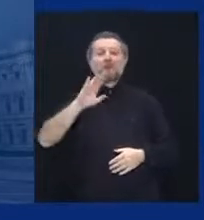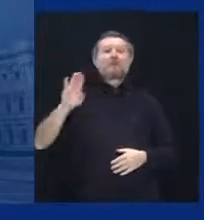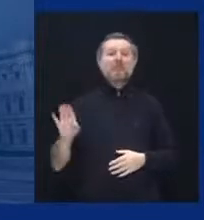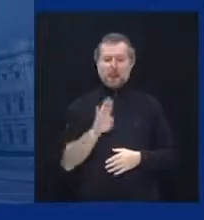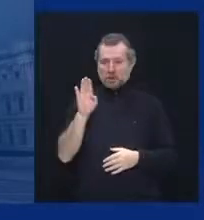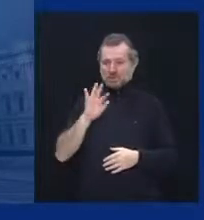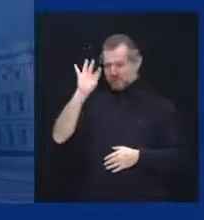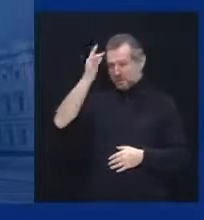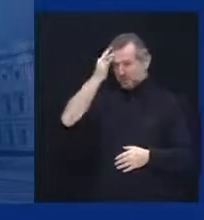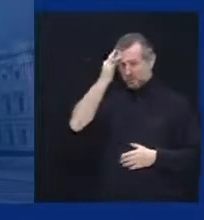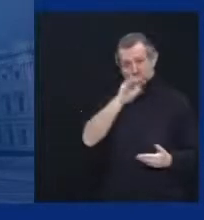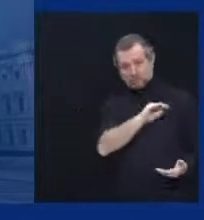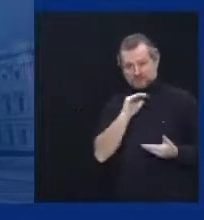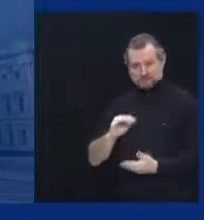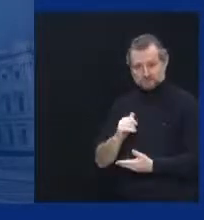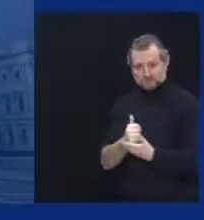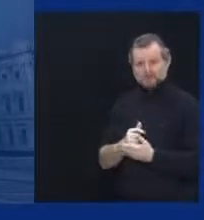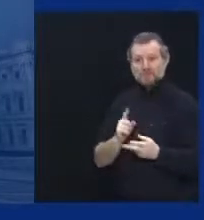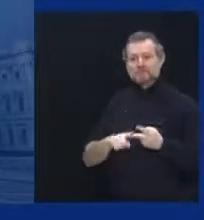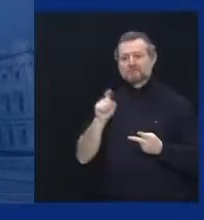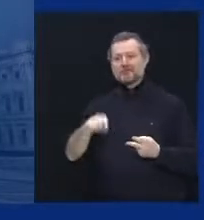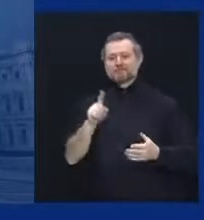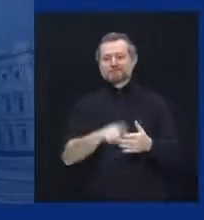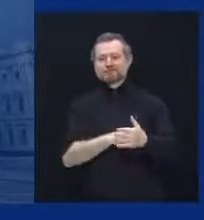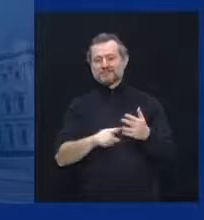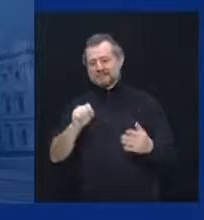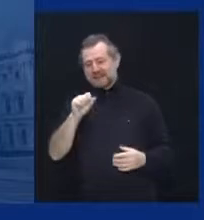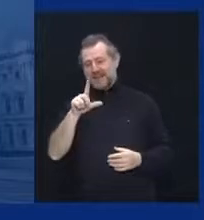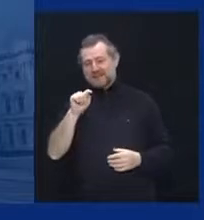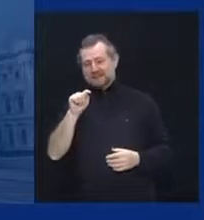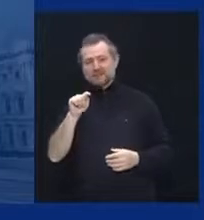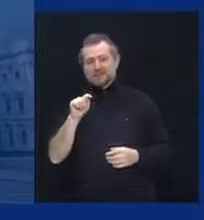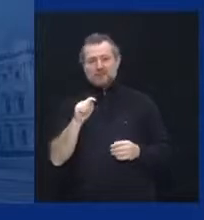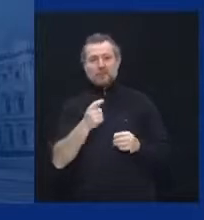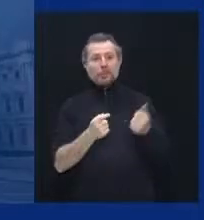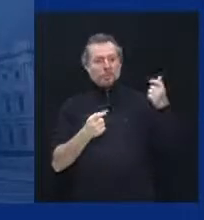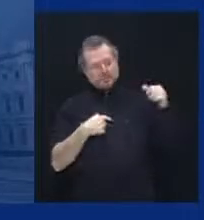SALT repealed. On the COVID relief,